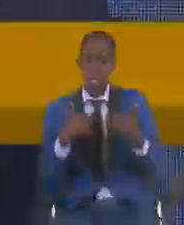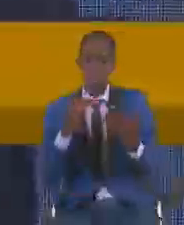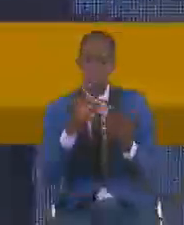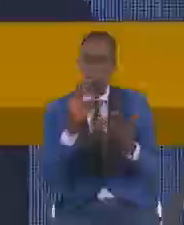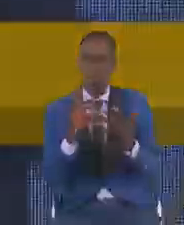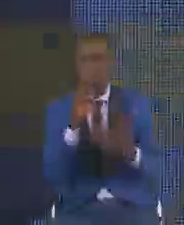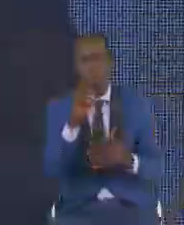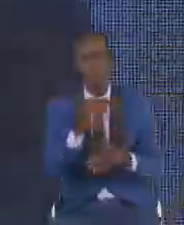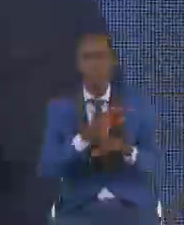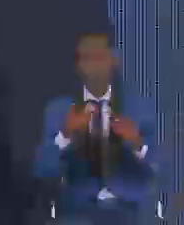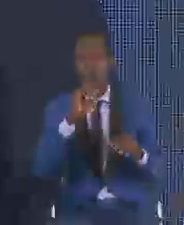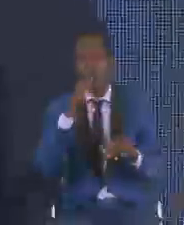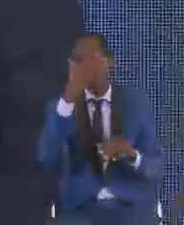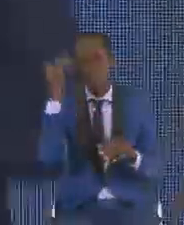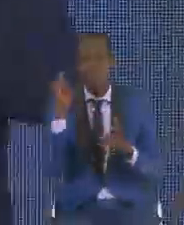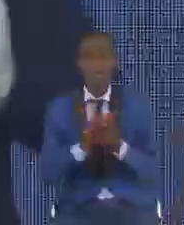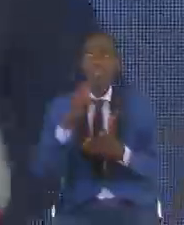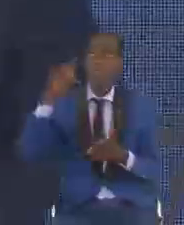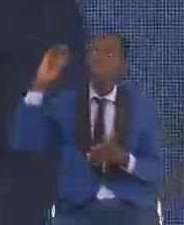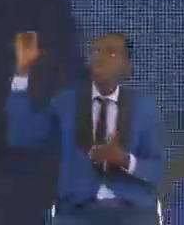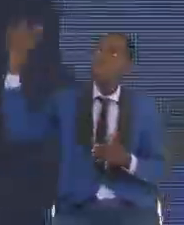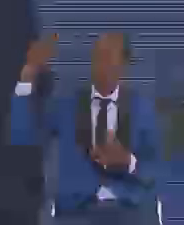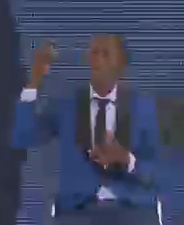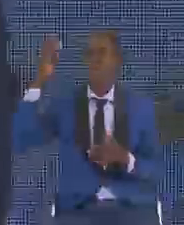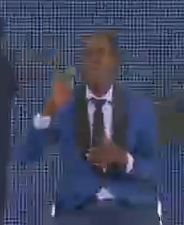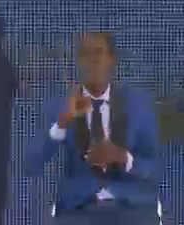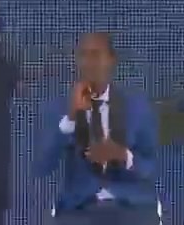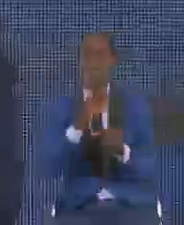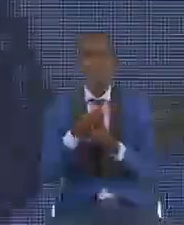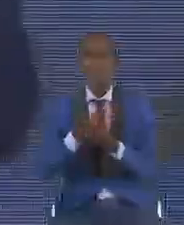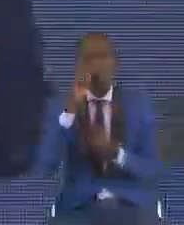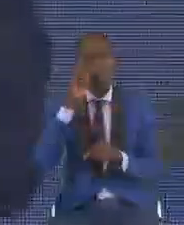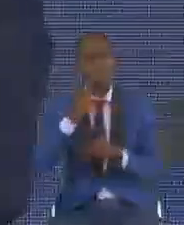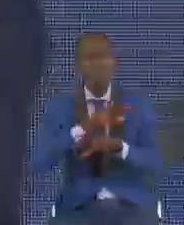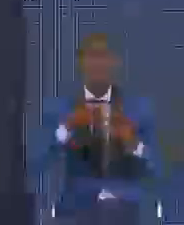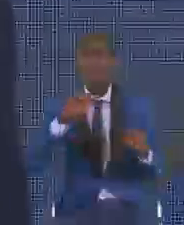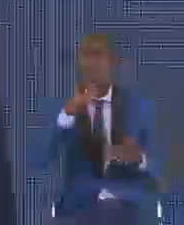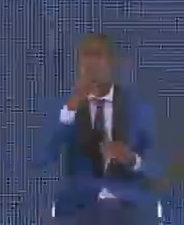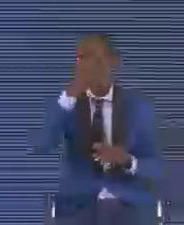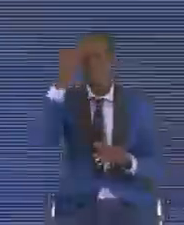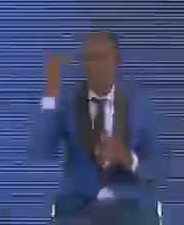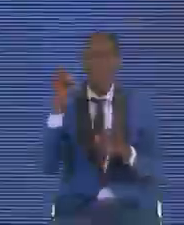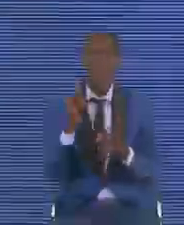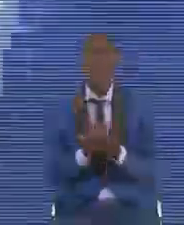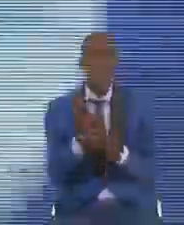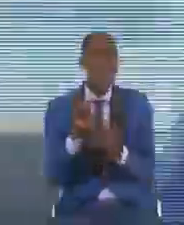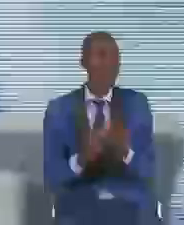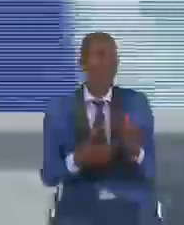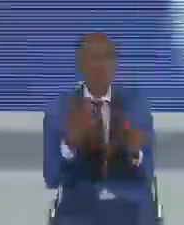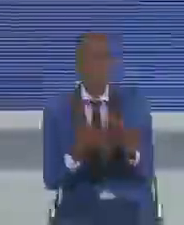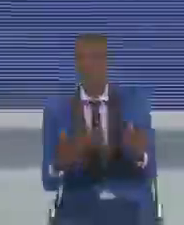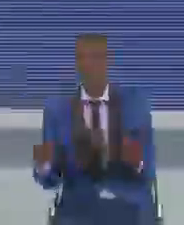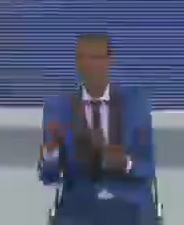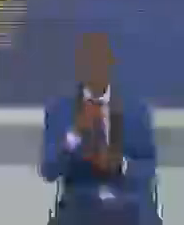Do not forget that the grace of God is sufficient for you. Do not forget that everything you